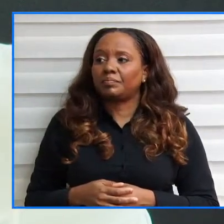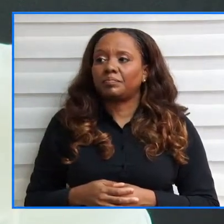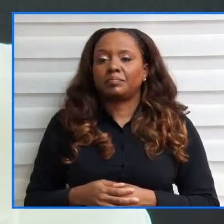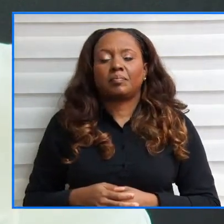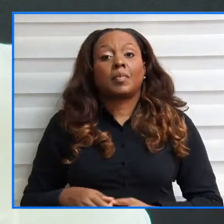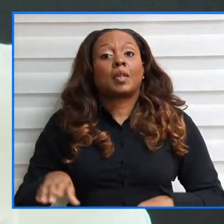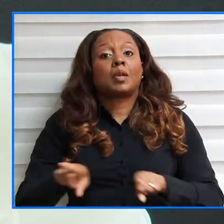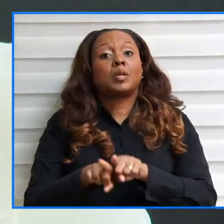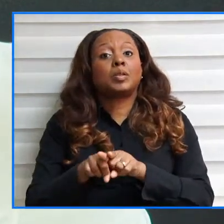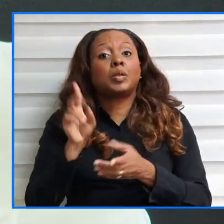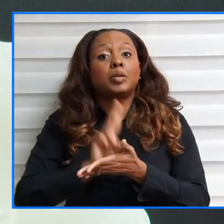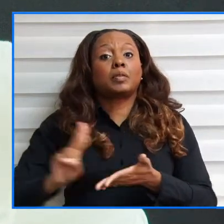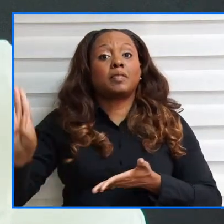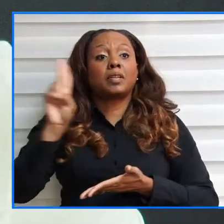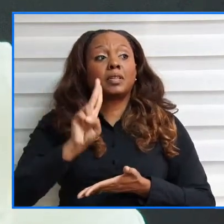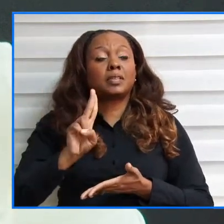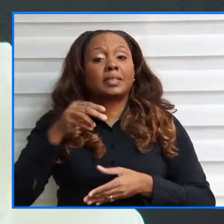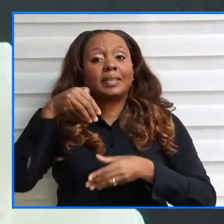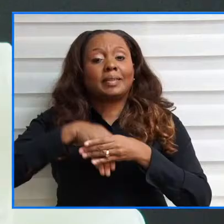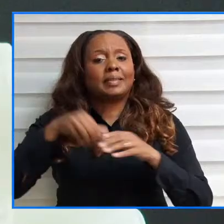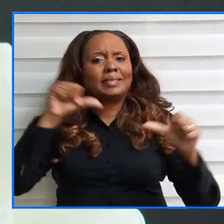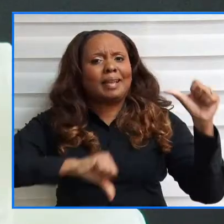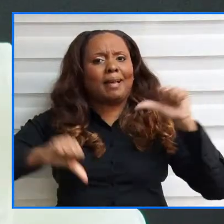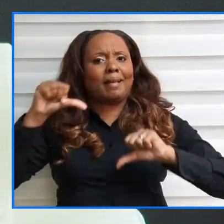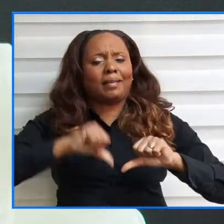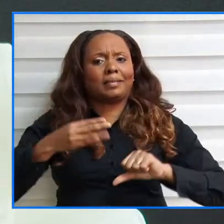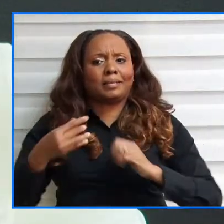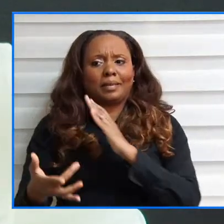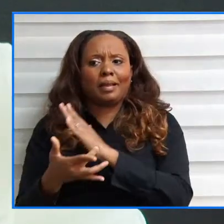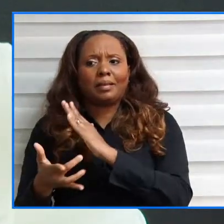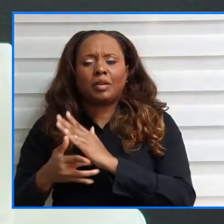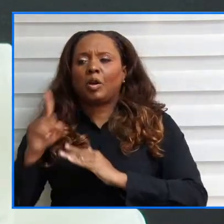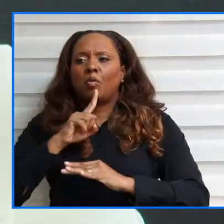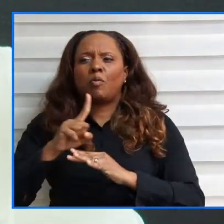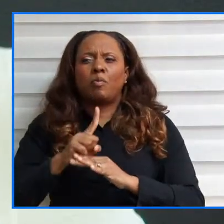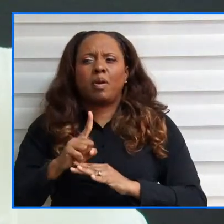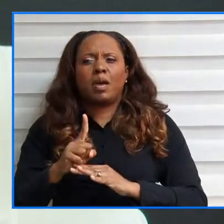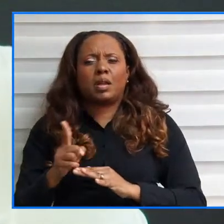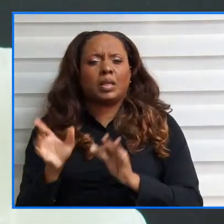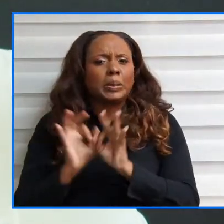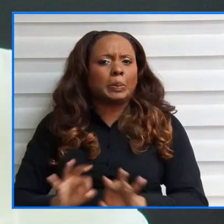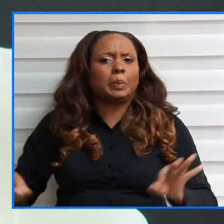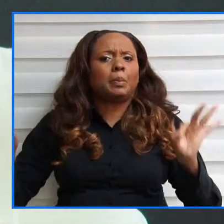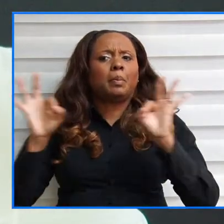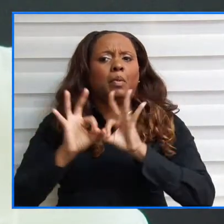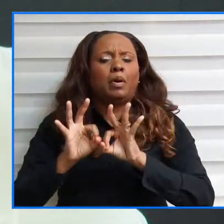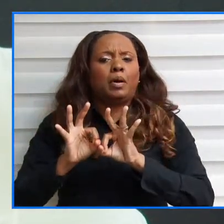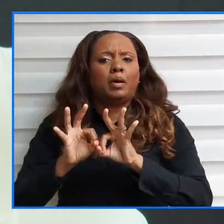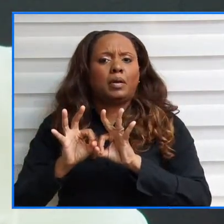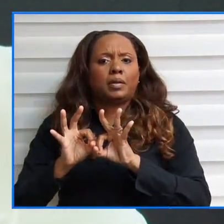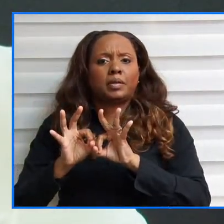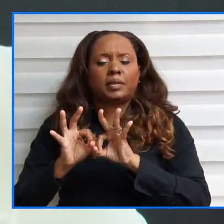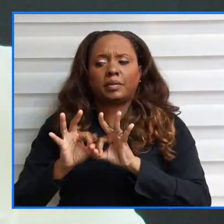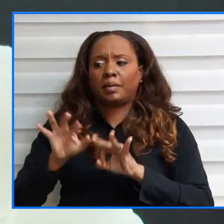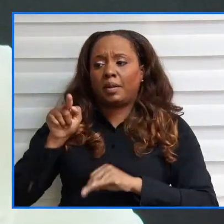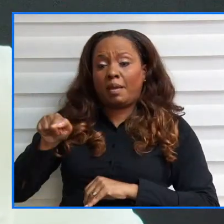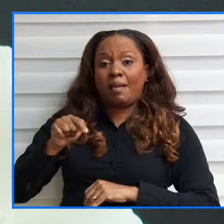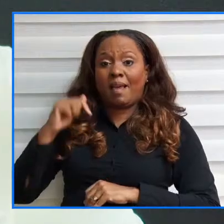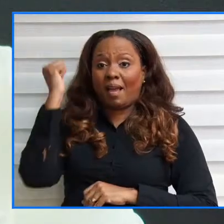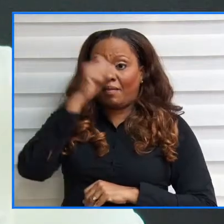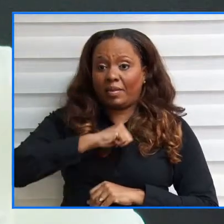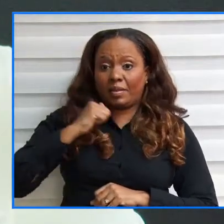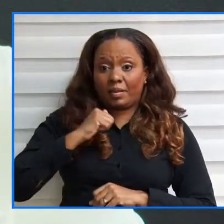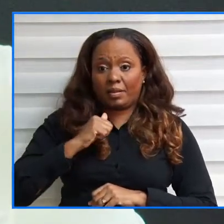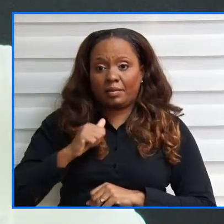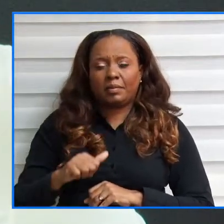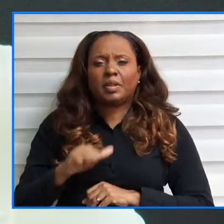in science and technology, and they have been cutting edge in Africa, but also beyond Africa, globally, I would like to suggest, on a number of